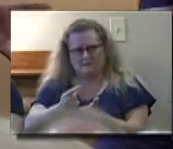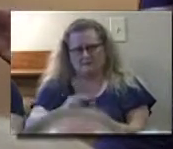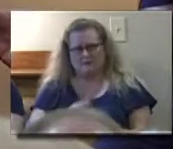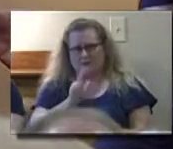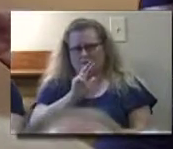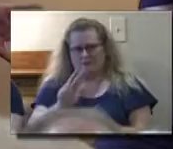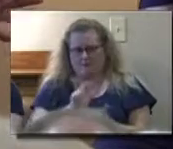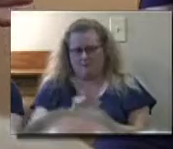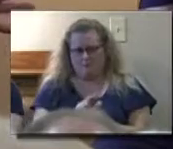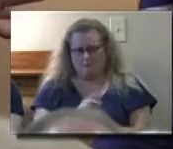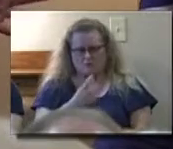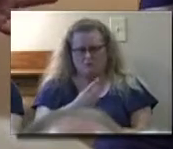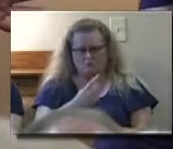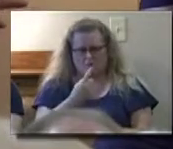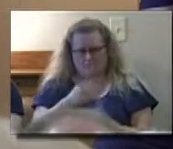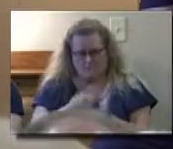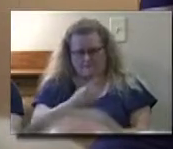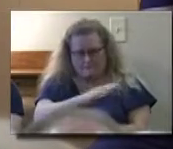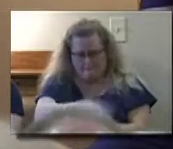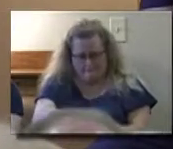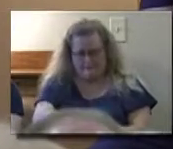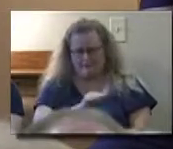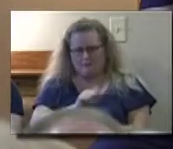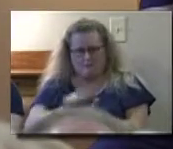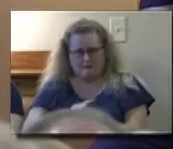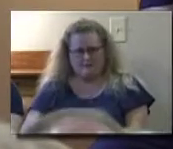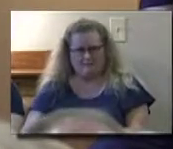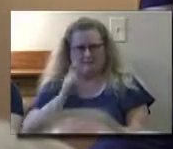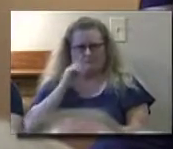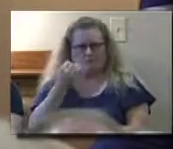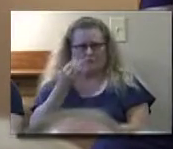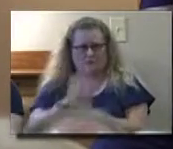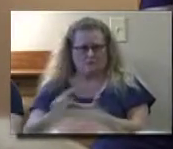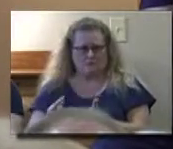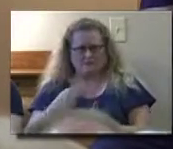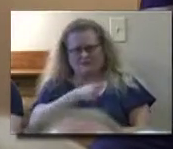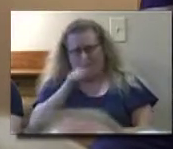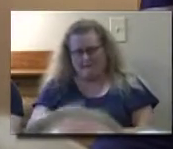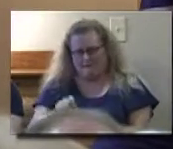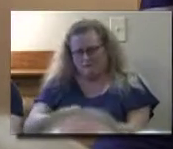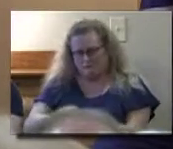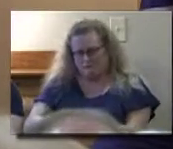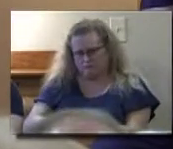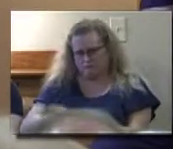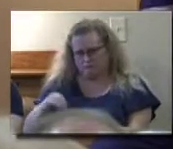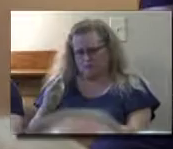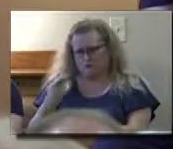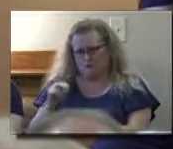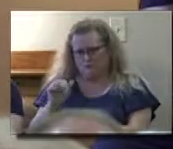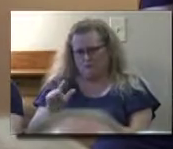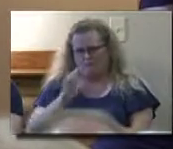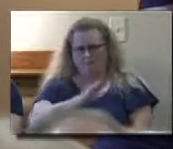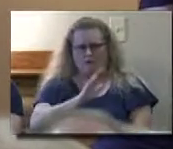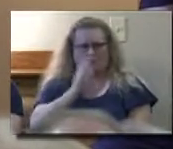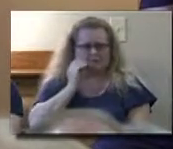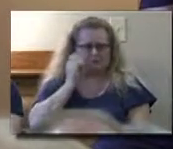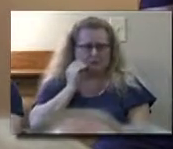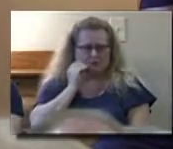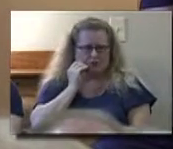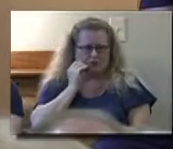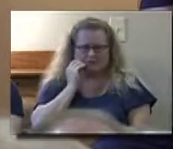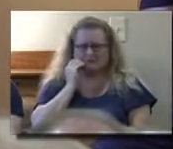one night a week for 14 weeks. And they have to journal their experience. It starts